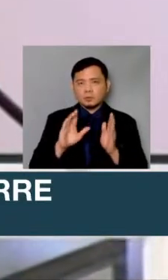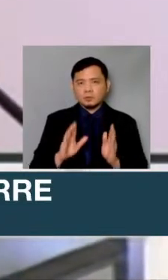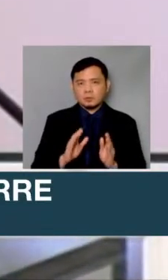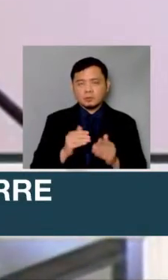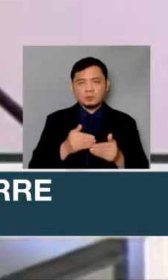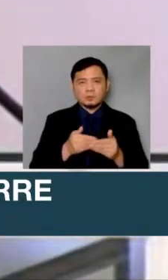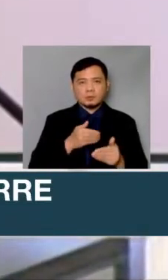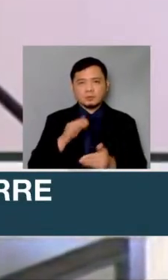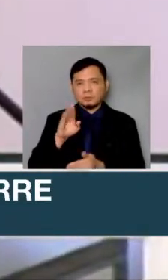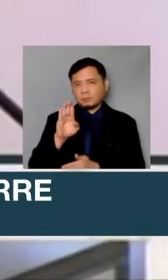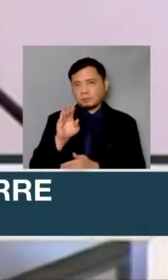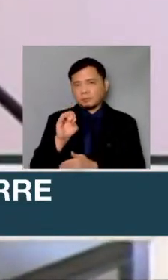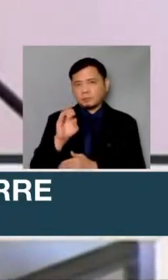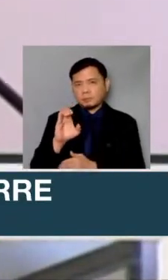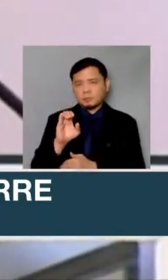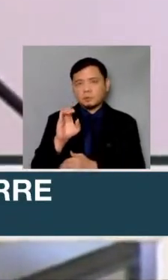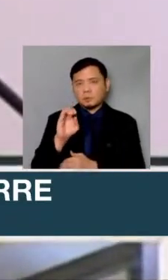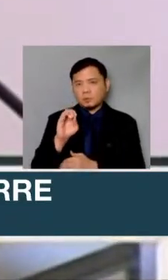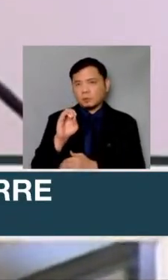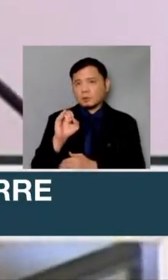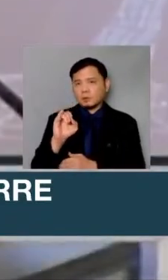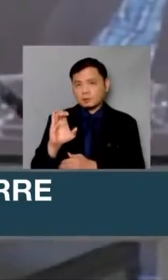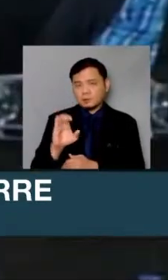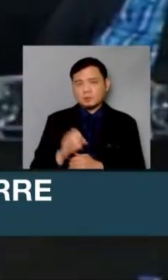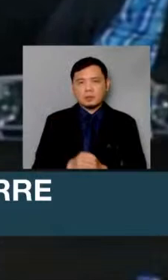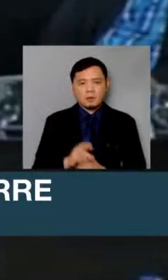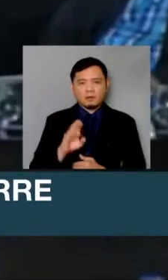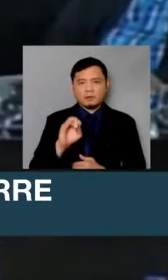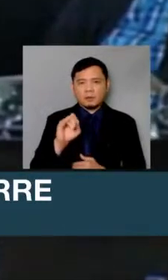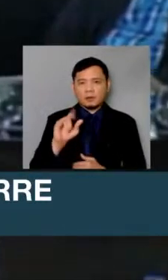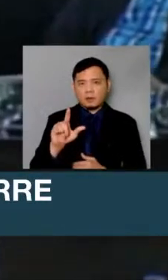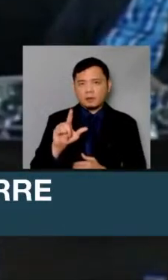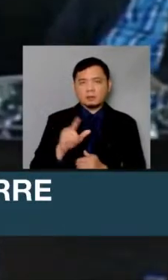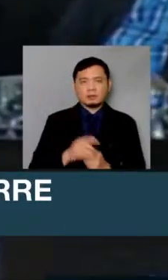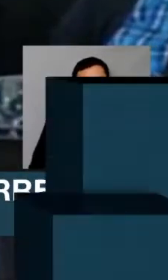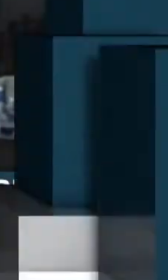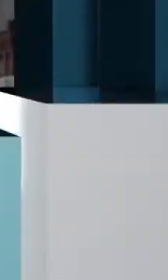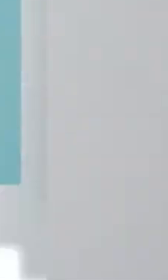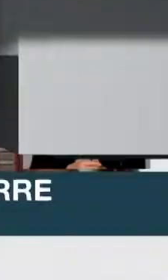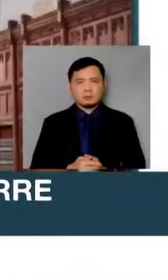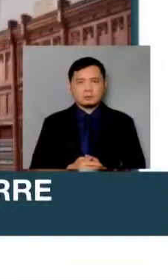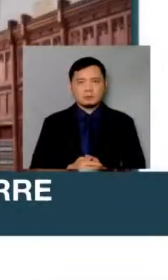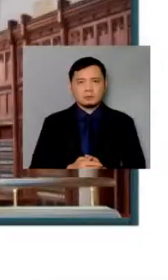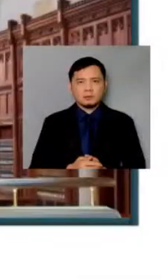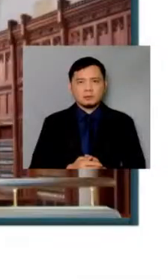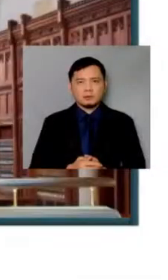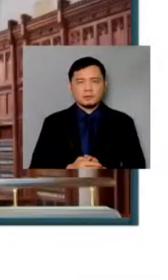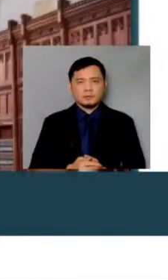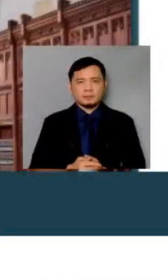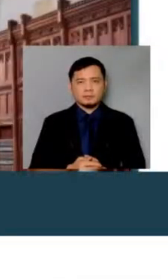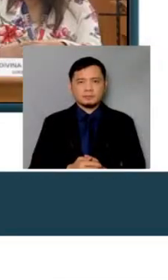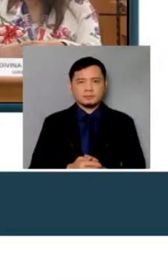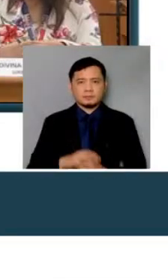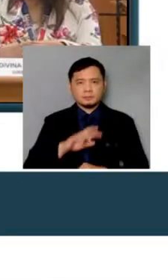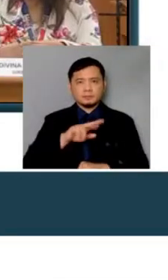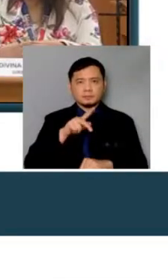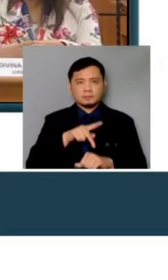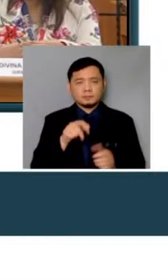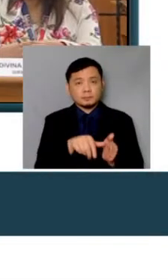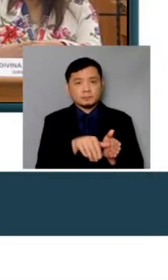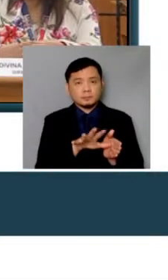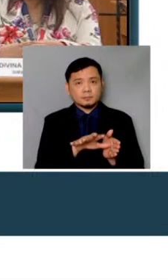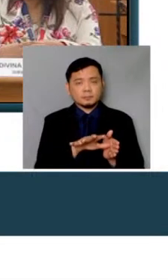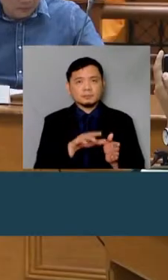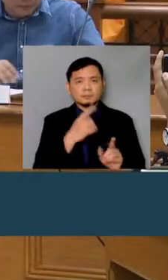Corrections OIC Rafael Ragos, later on in the program. The Philippine poll body asserts